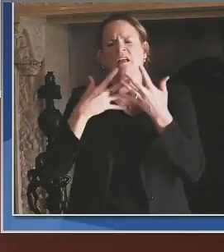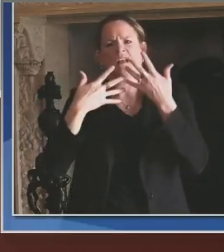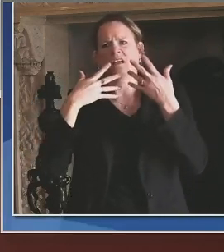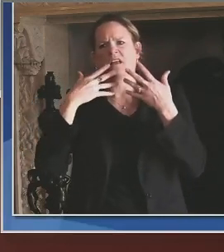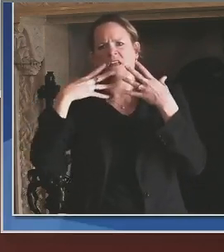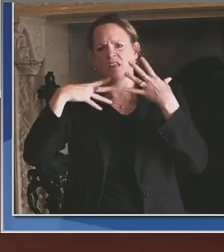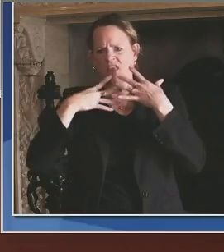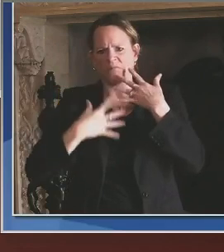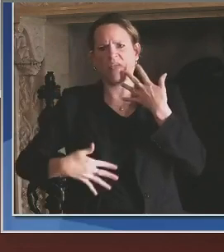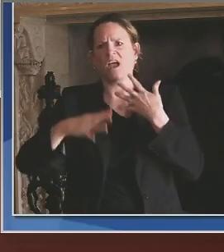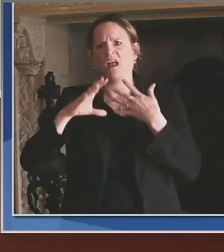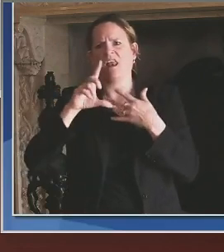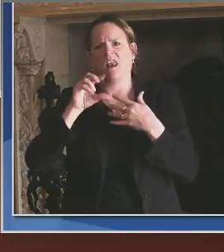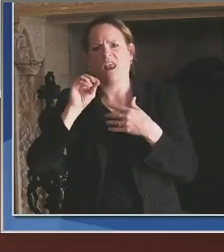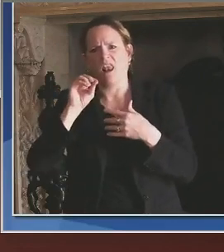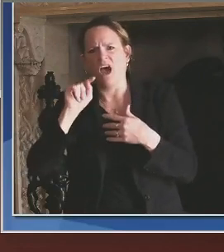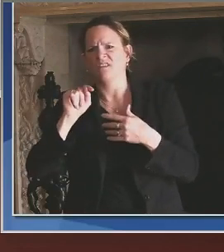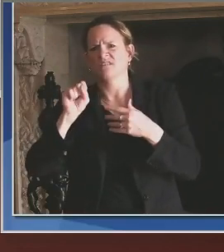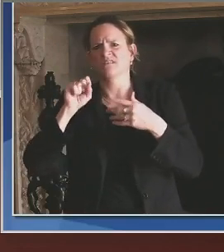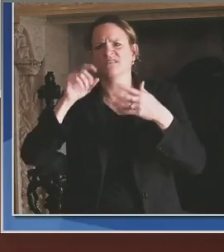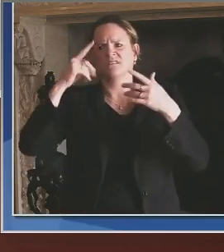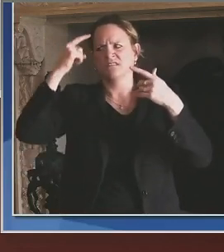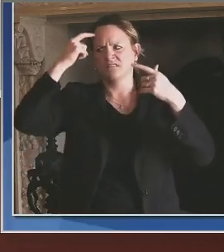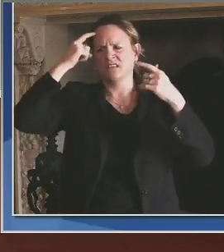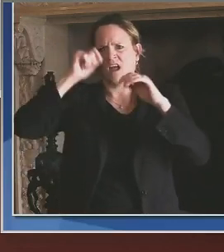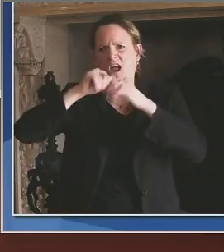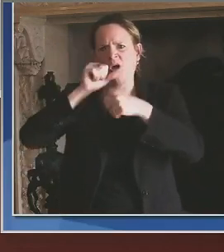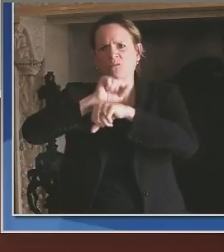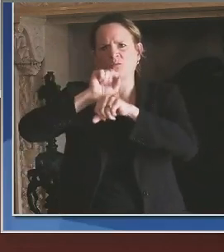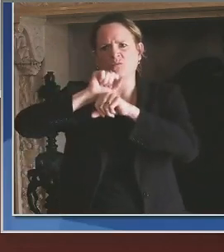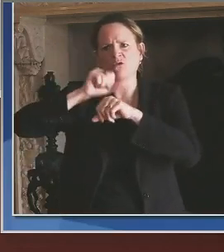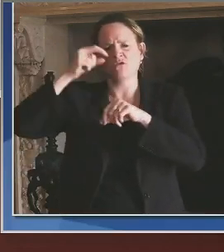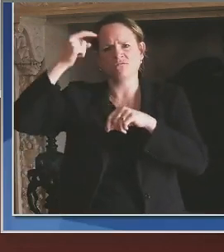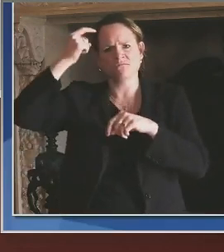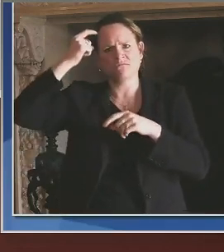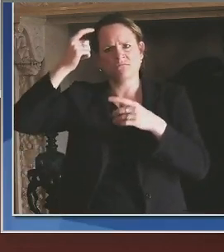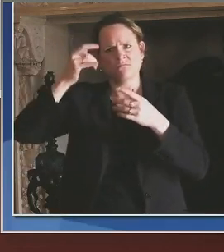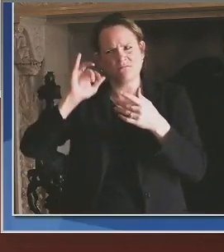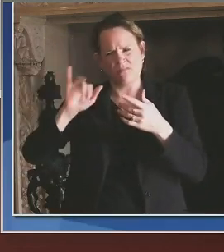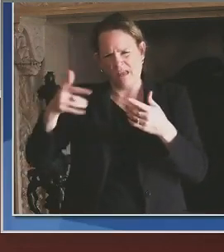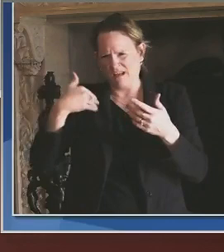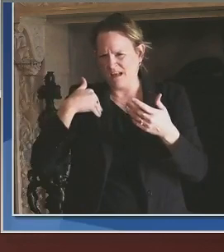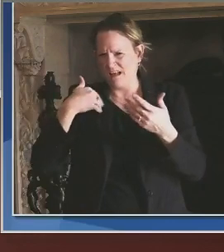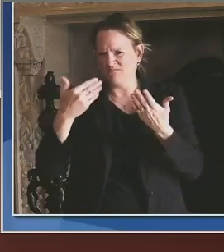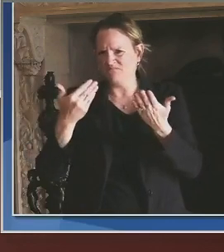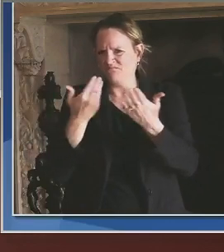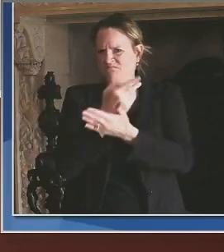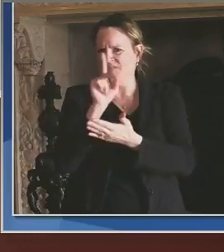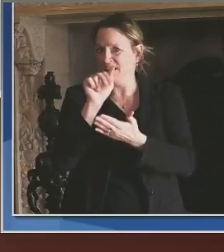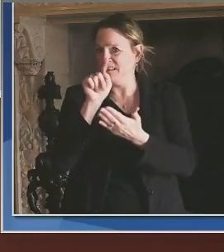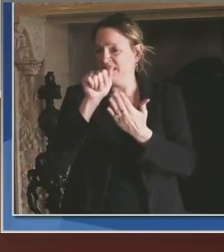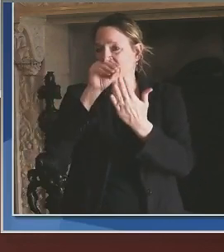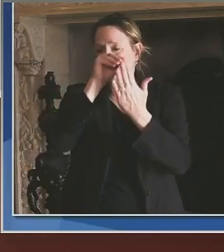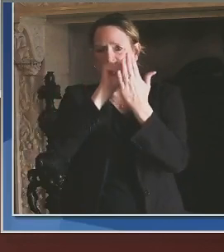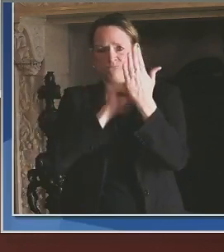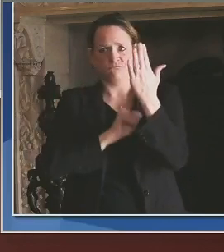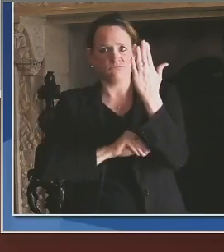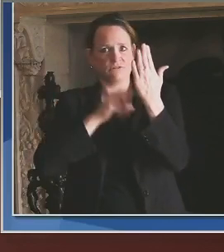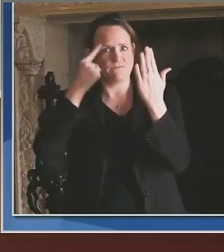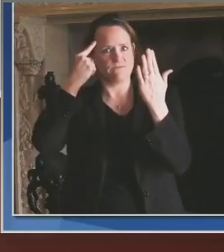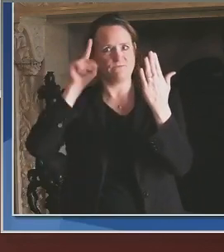developed any kind of data in terms of what numbers of people may be experiencing those kinds of after effects?